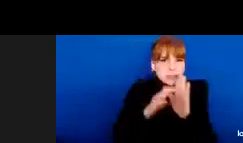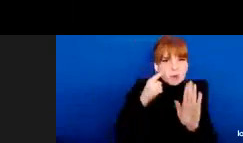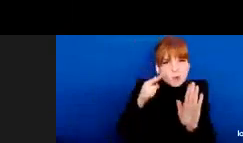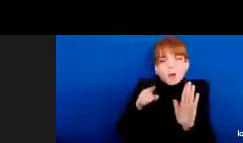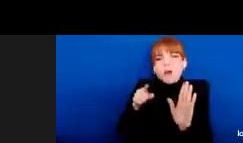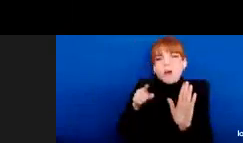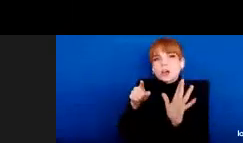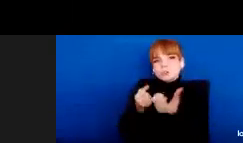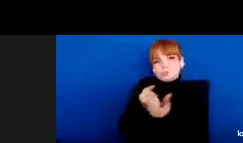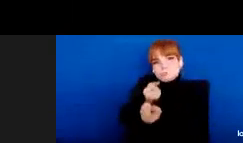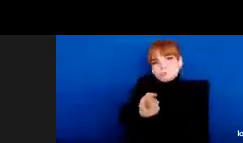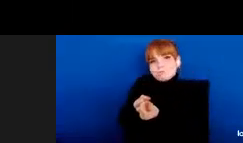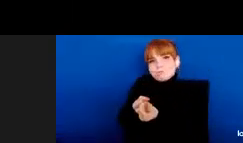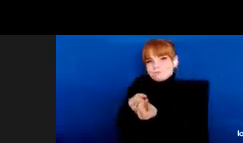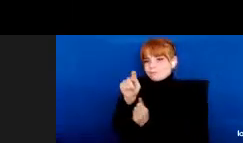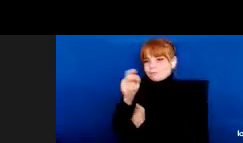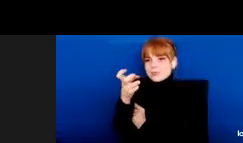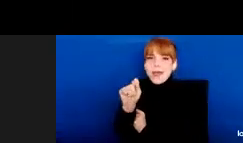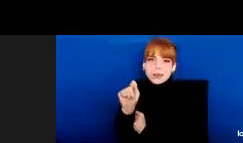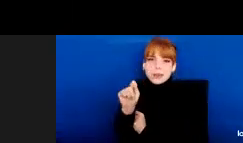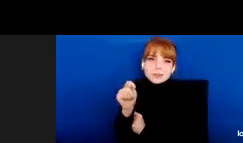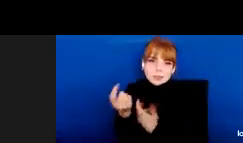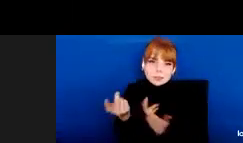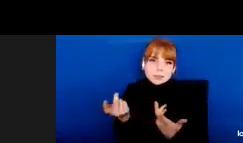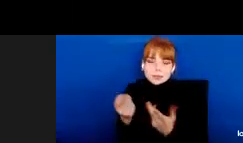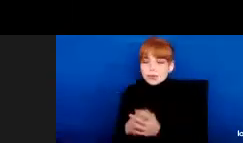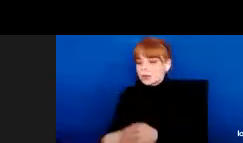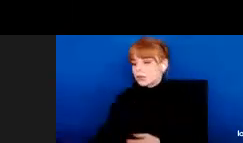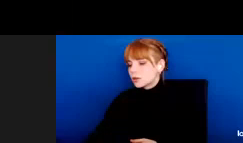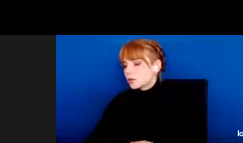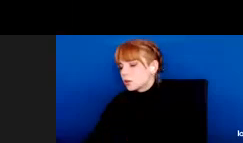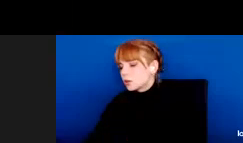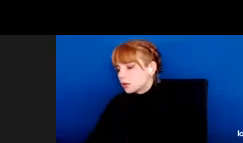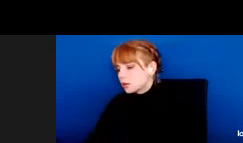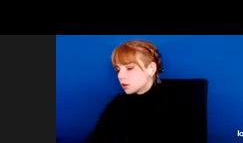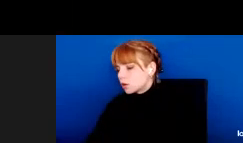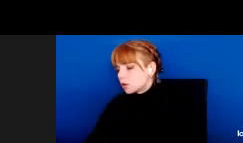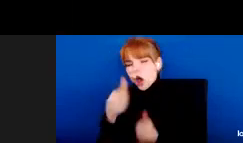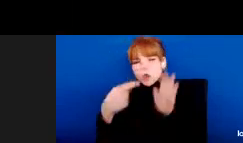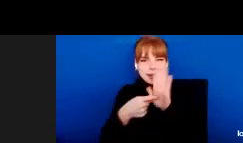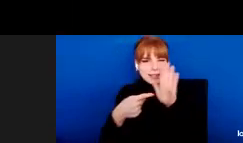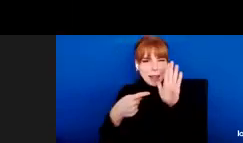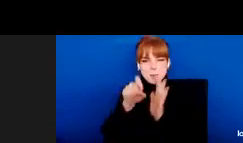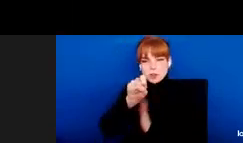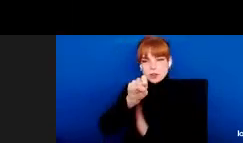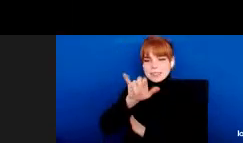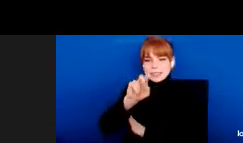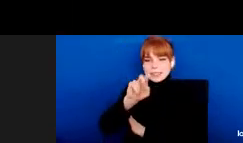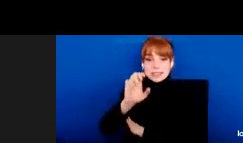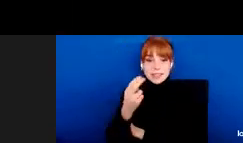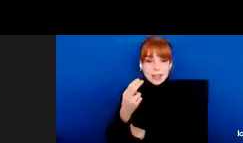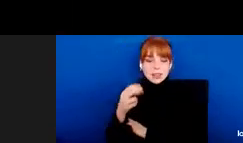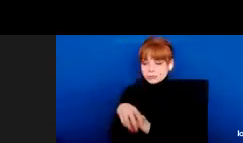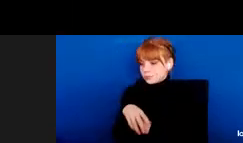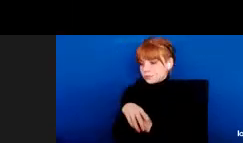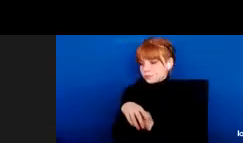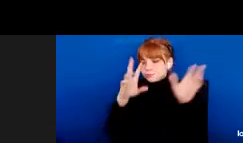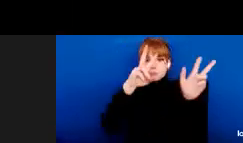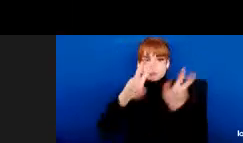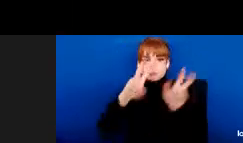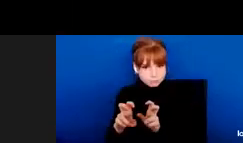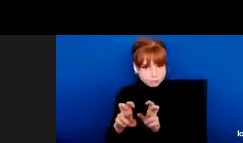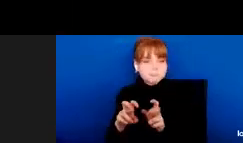word synced, that image reinforces the word synced. And so there wouldn't be contrast requirements for those. That